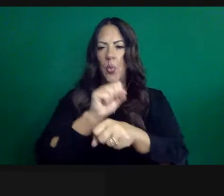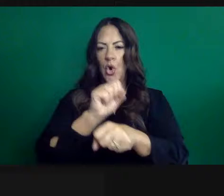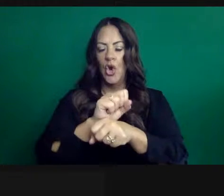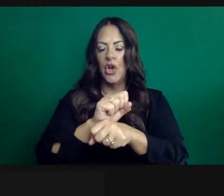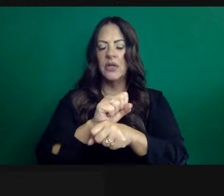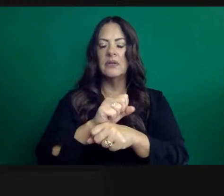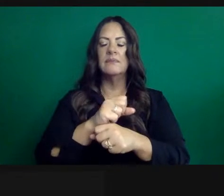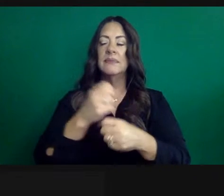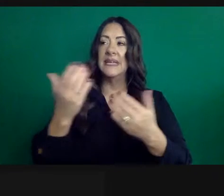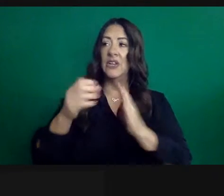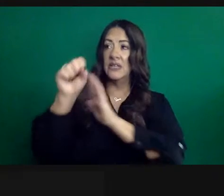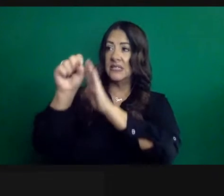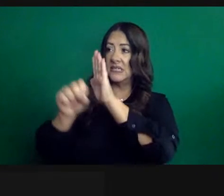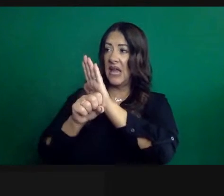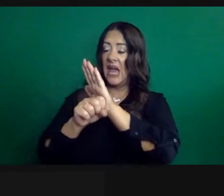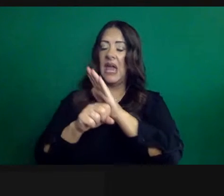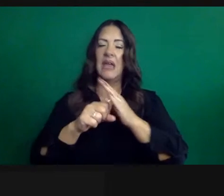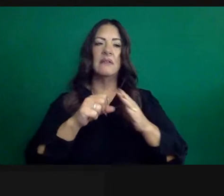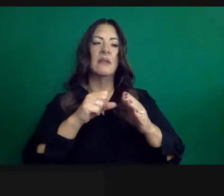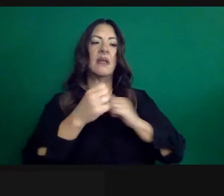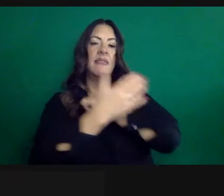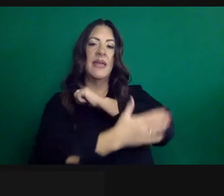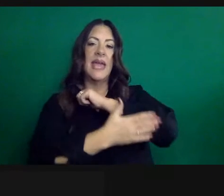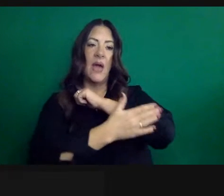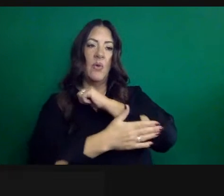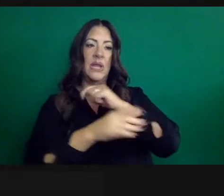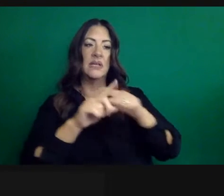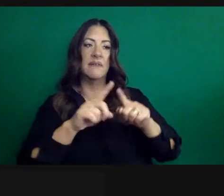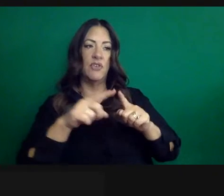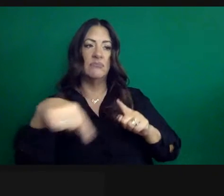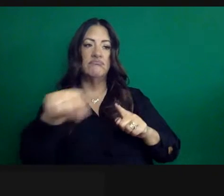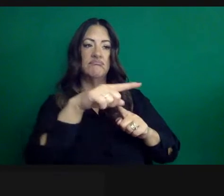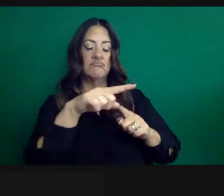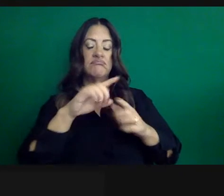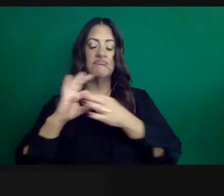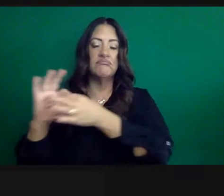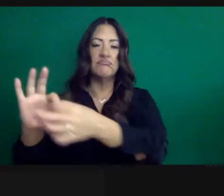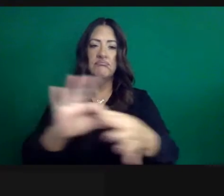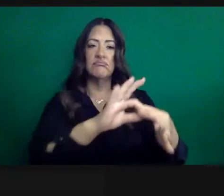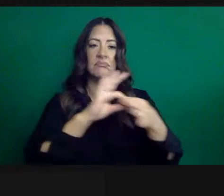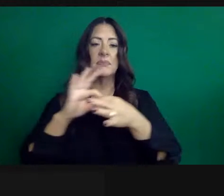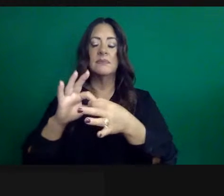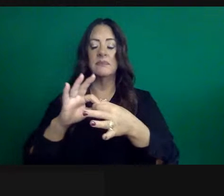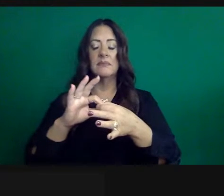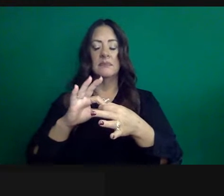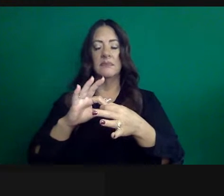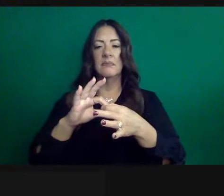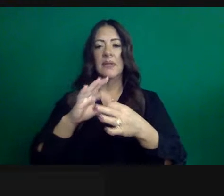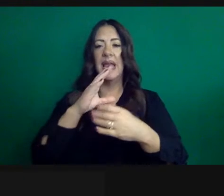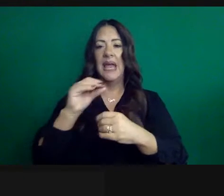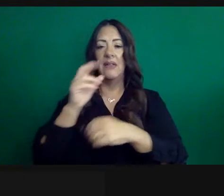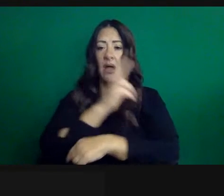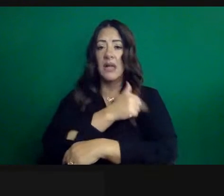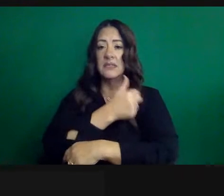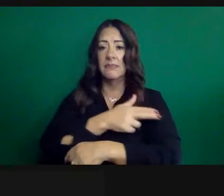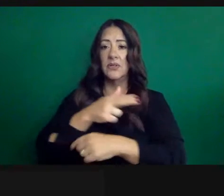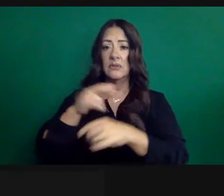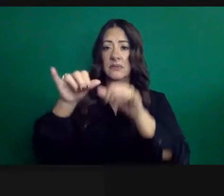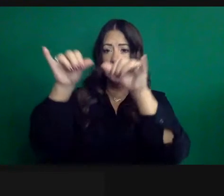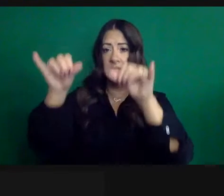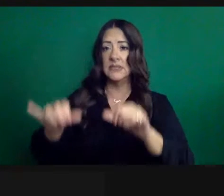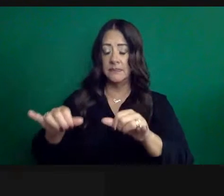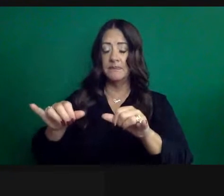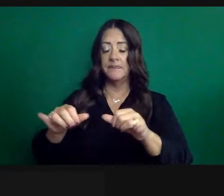level, our partners in the county, not just at county government, but throughout our healthcare delivery systems,